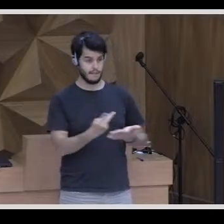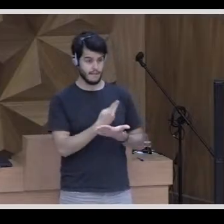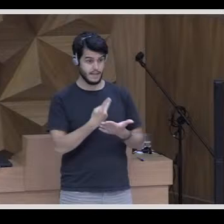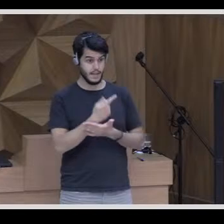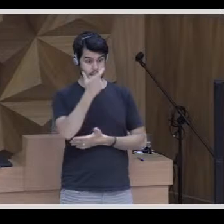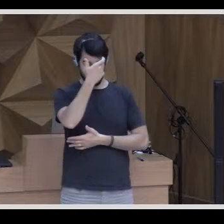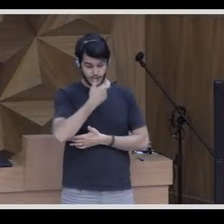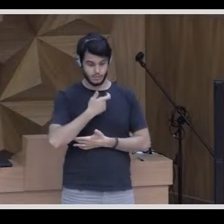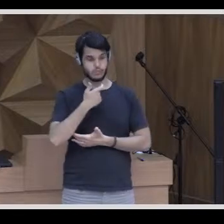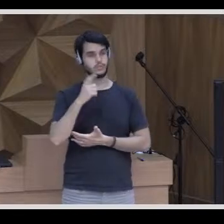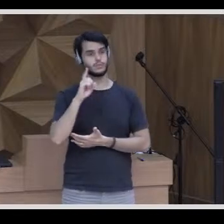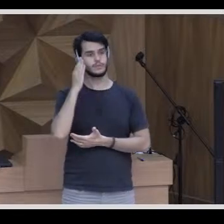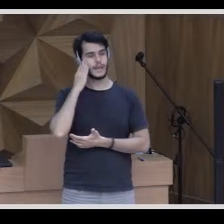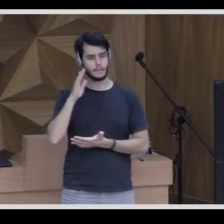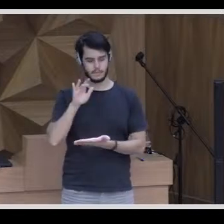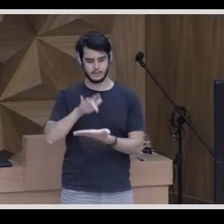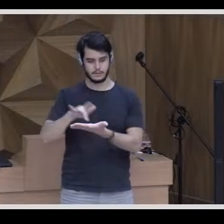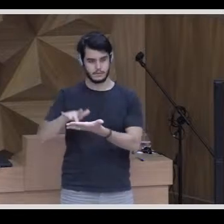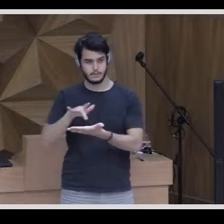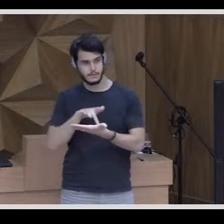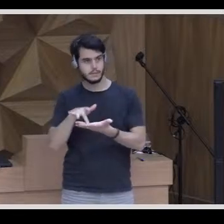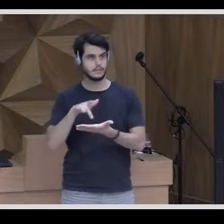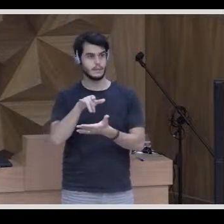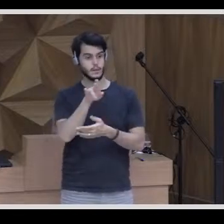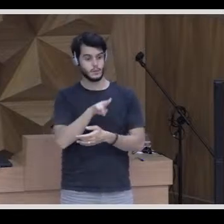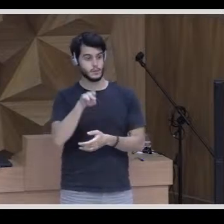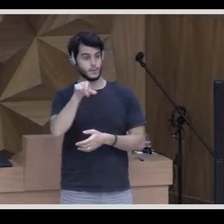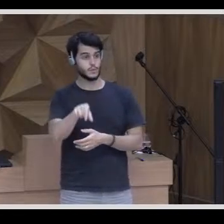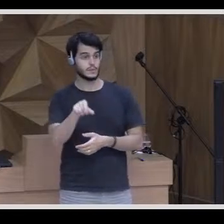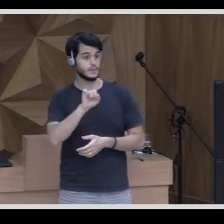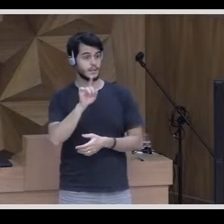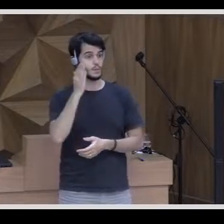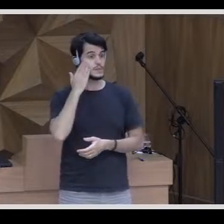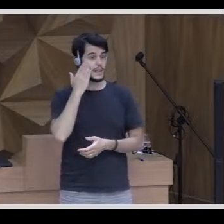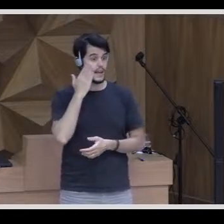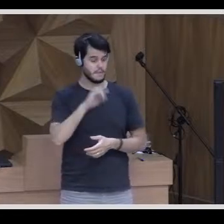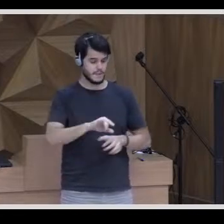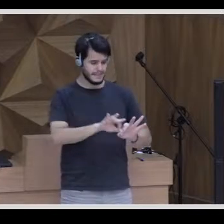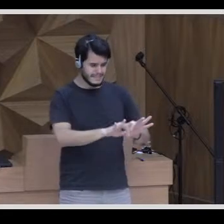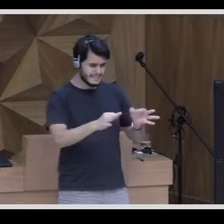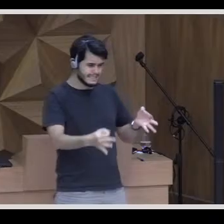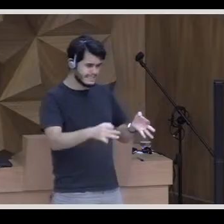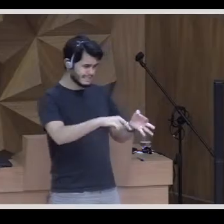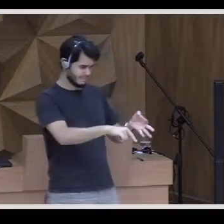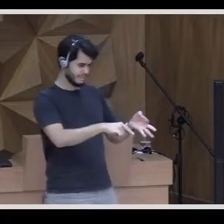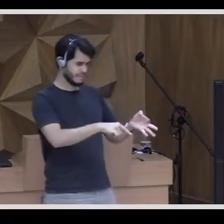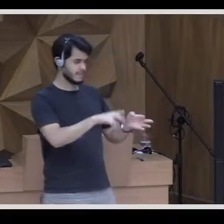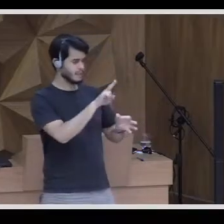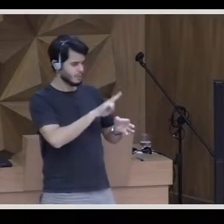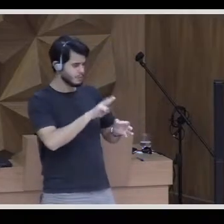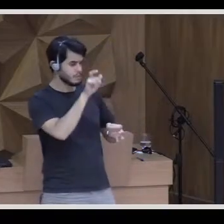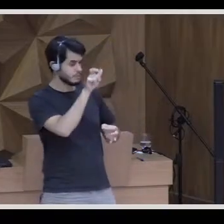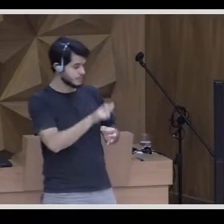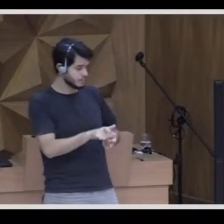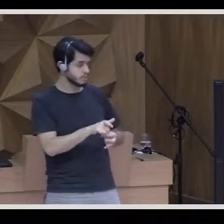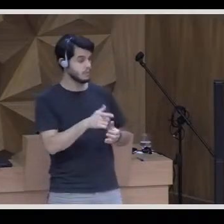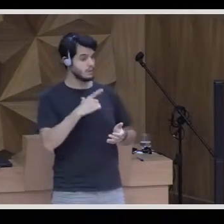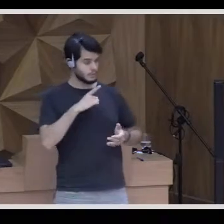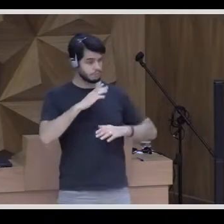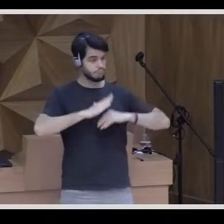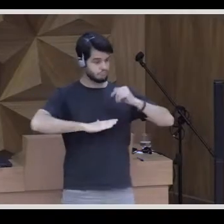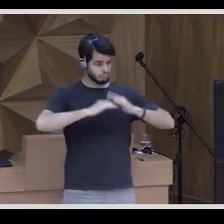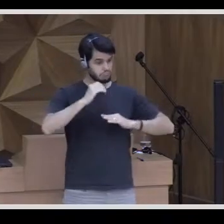So then the question is, why are small, simple devices that are used by people who are highly trained, doctors,